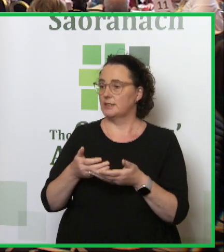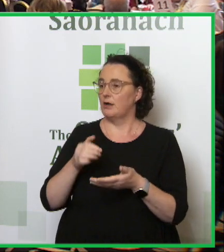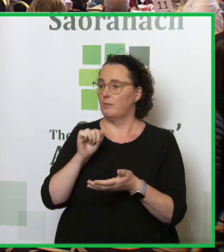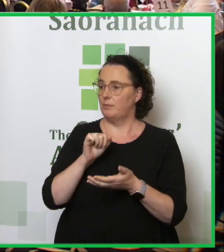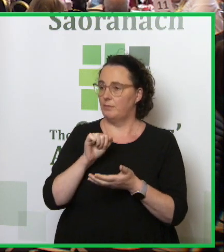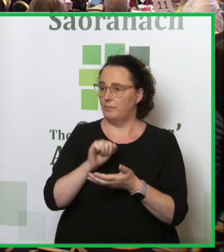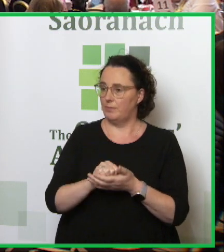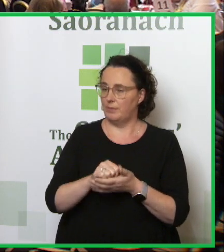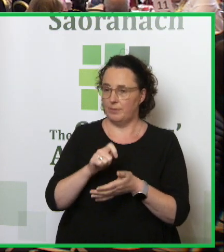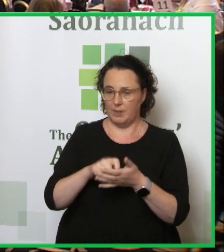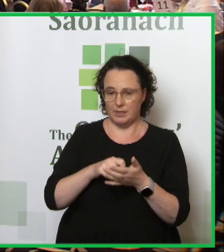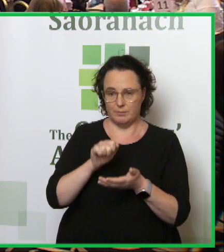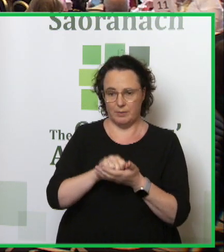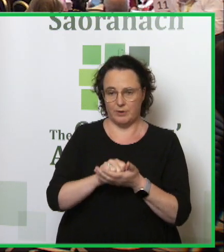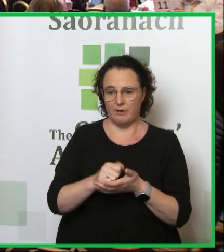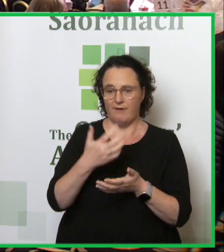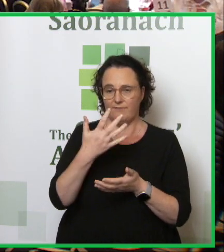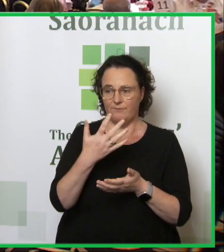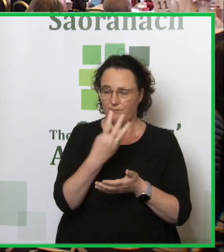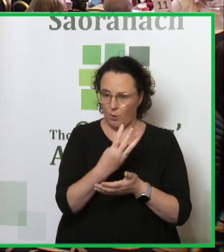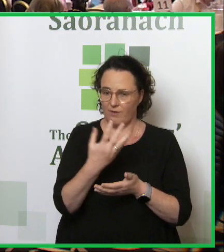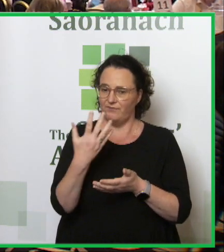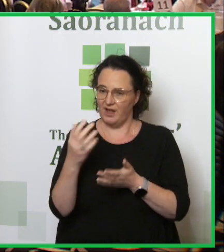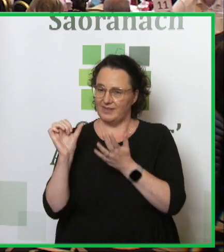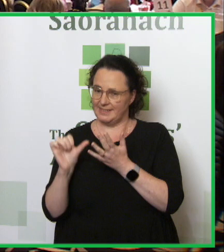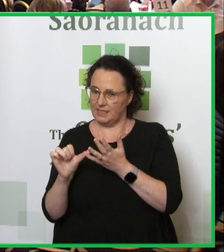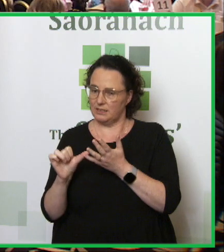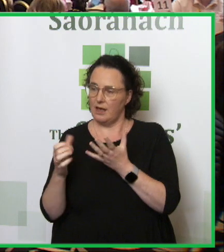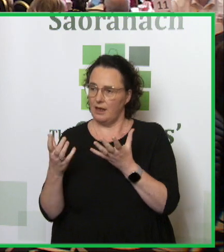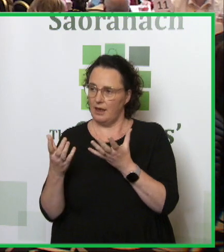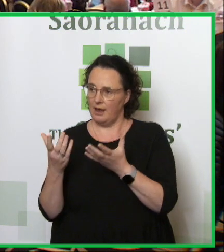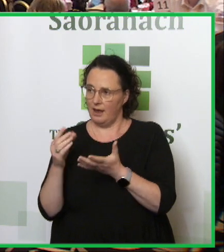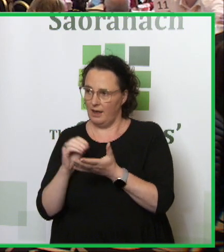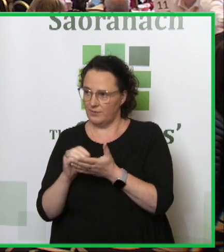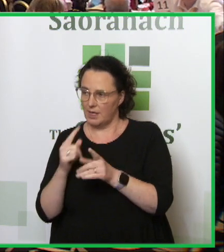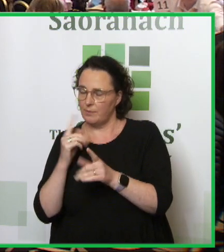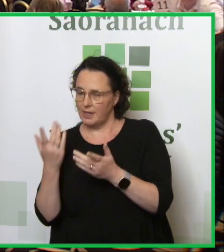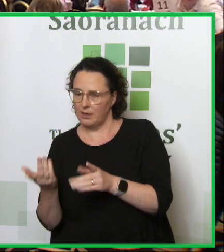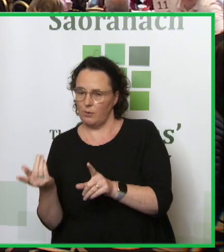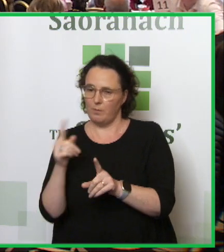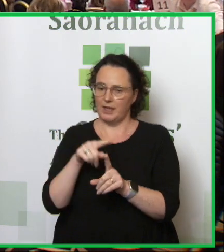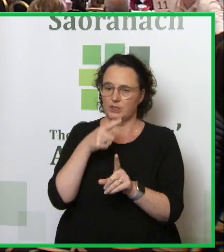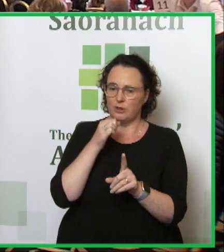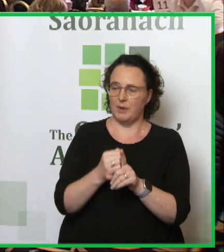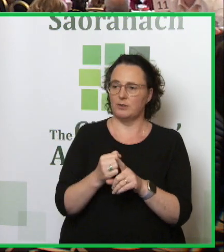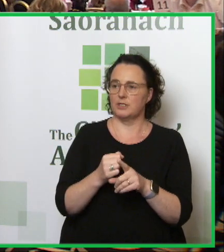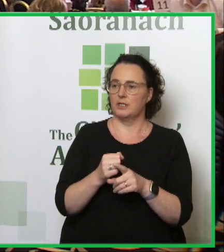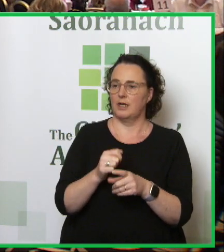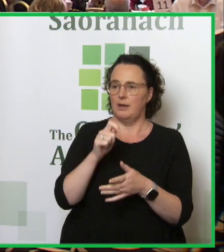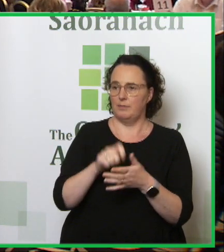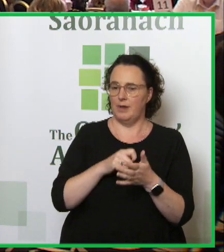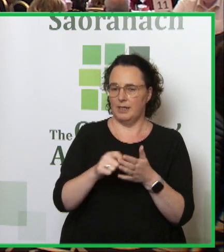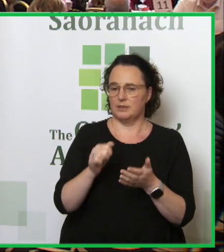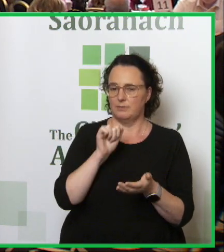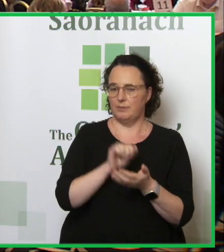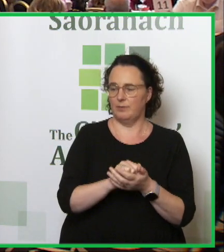have a look ahead in terms of some ballot papers. But I'm just reverting back to ballot paper 3 now, and we still have to ballot on ballot